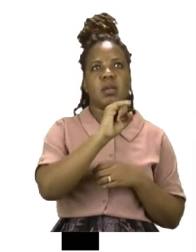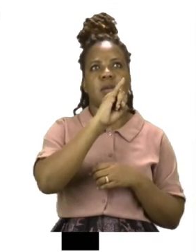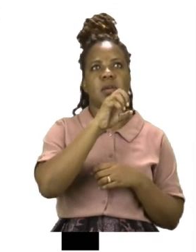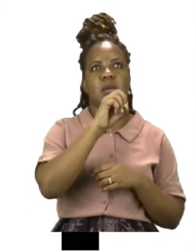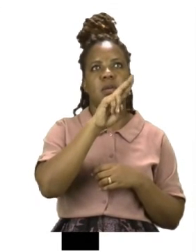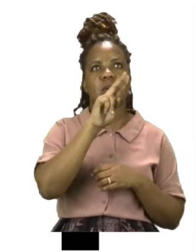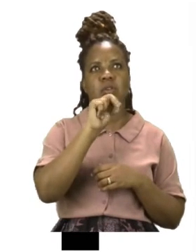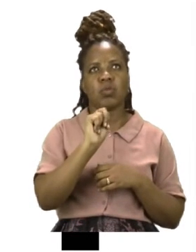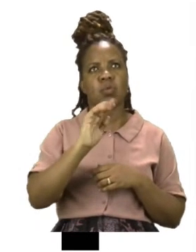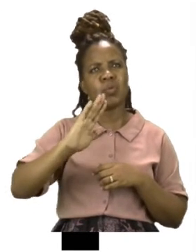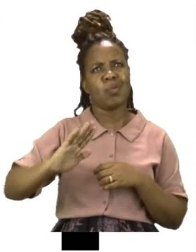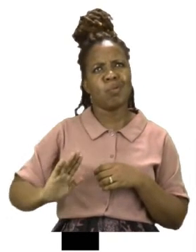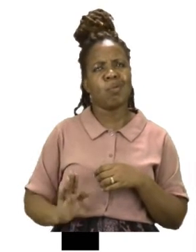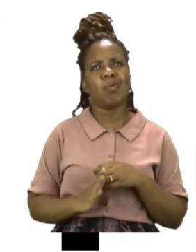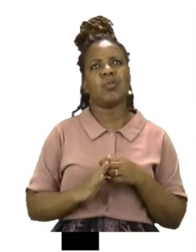book.